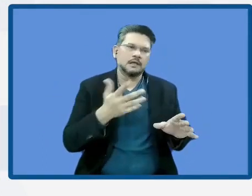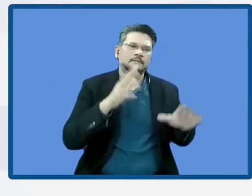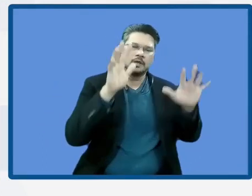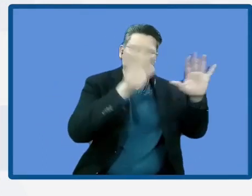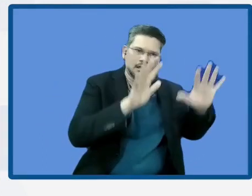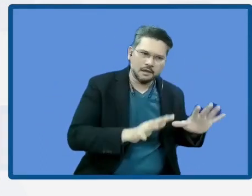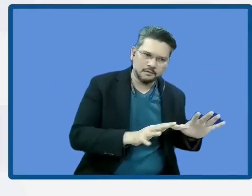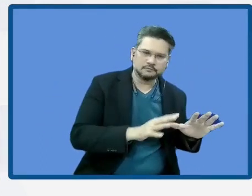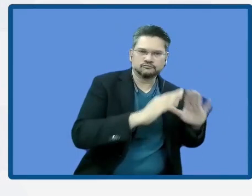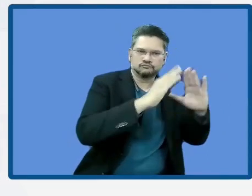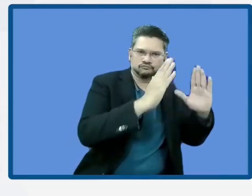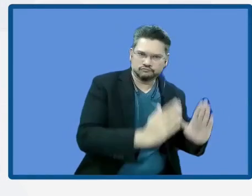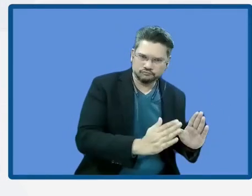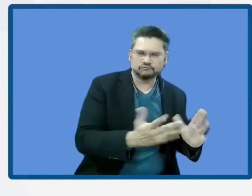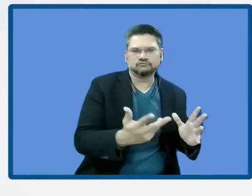stations.